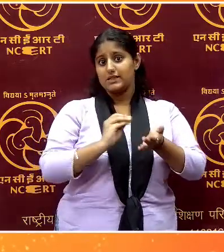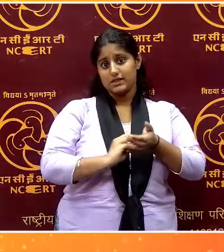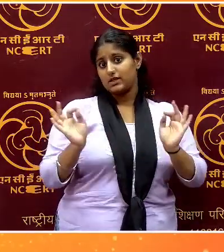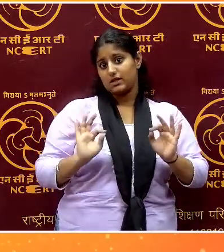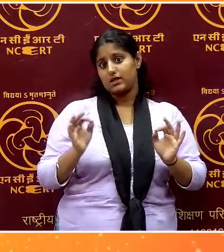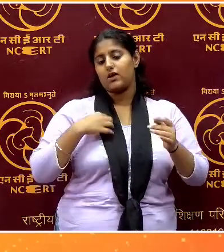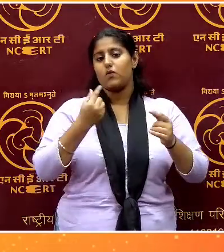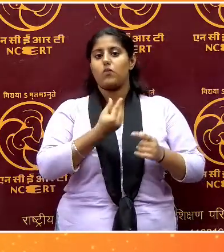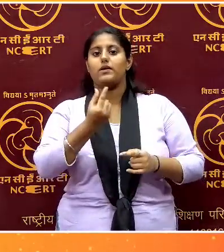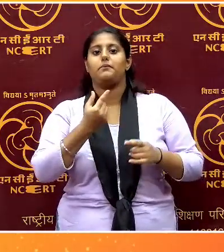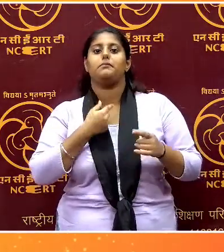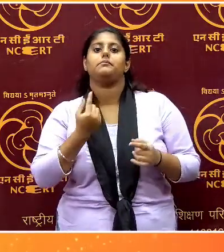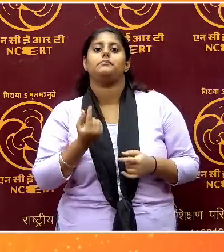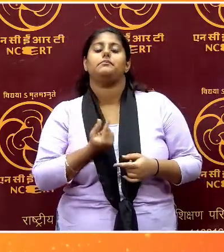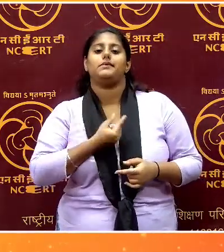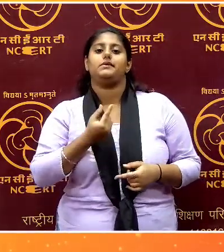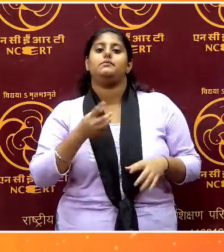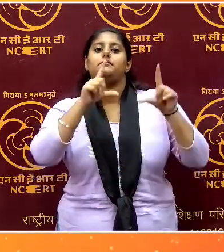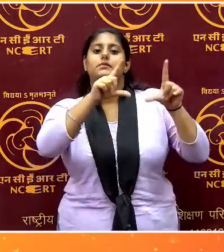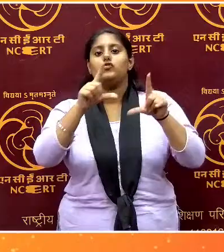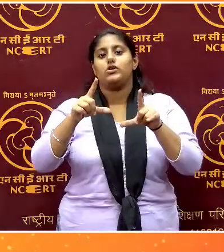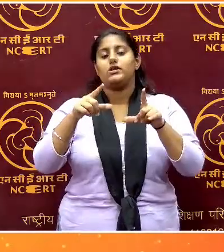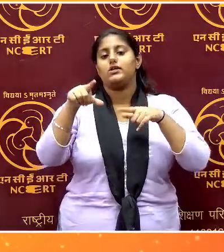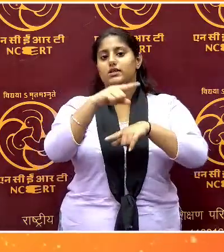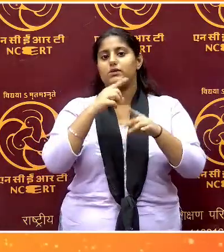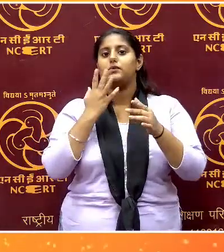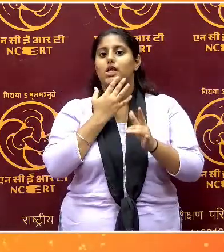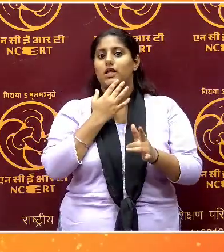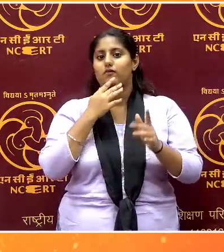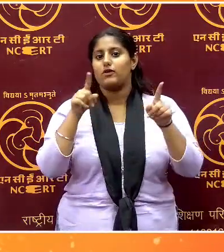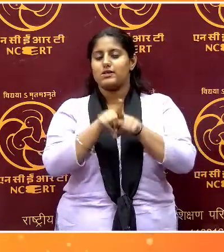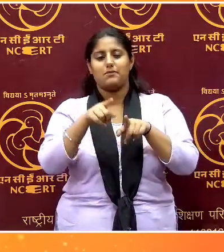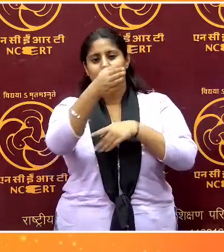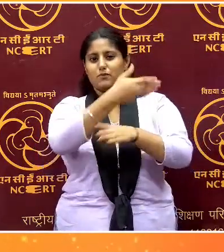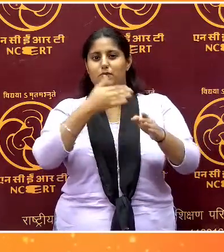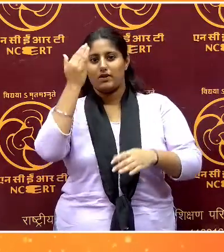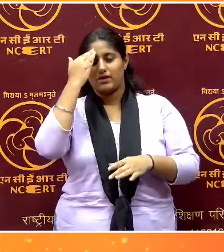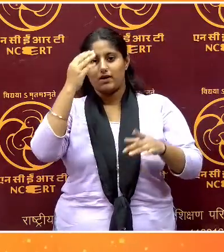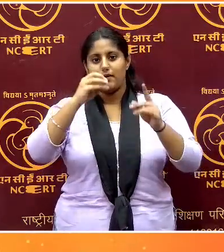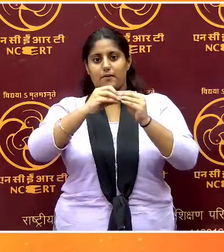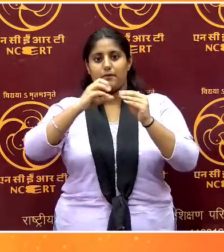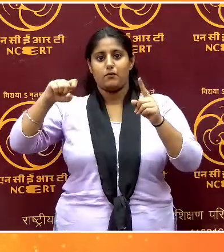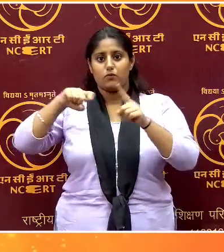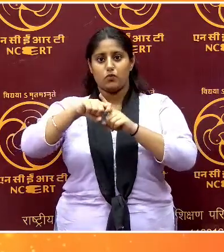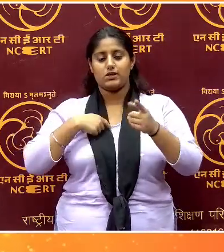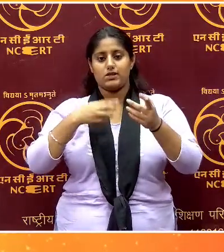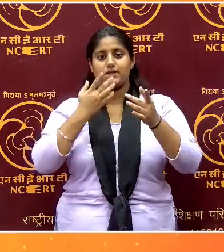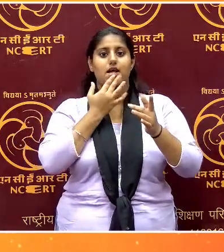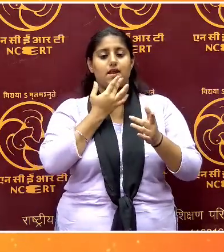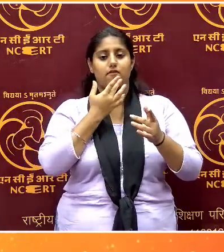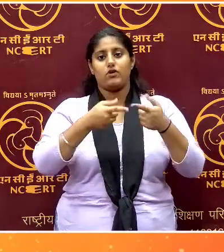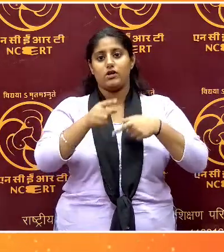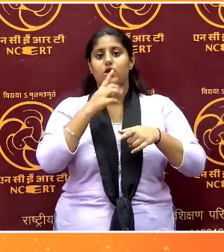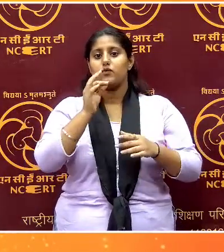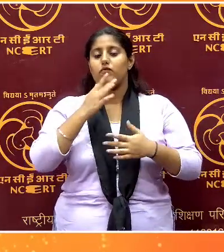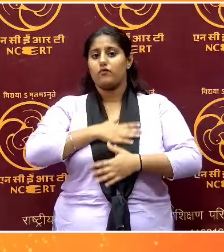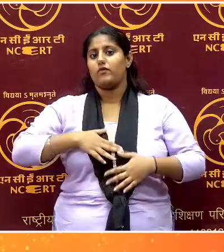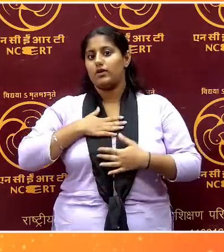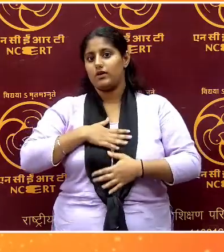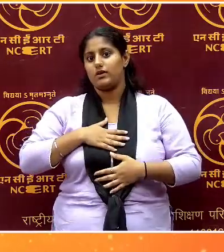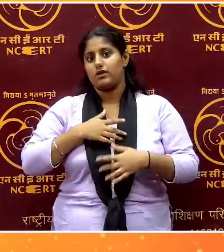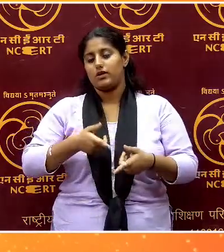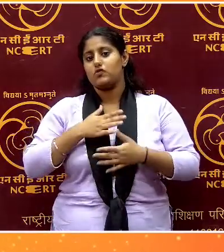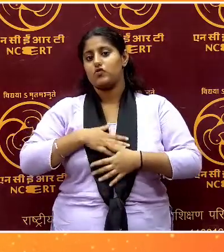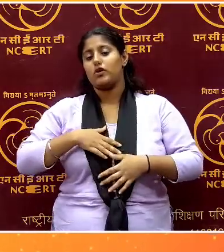use pictures. That makes very colorful, notebooks become very colorful when children do it. And they enjoy actually this because